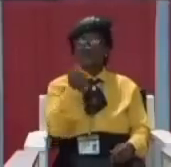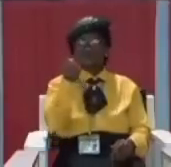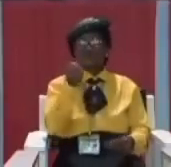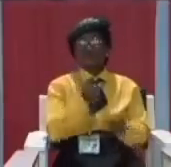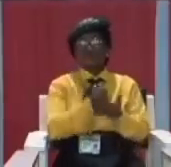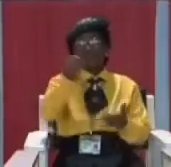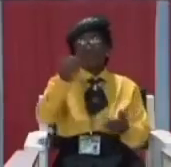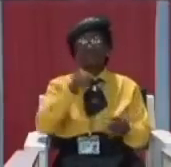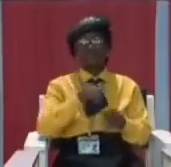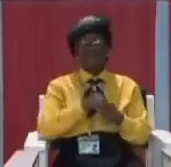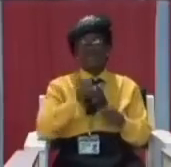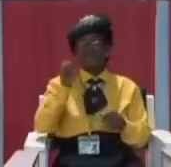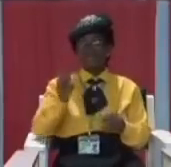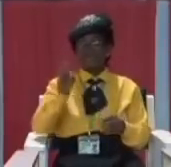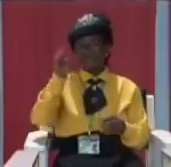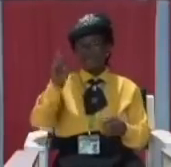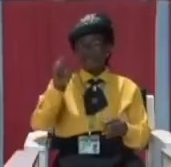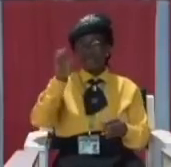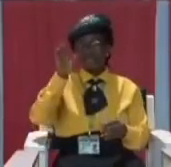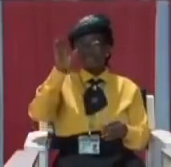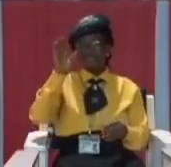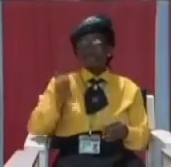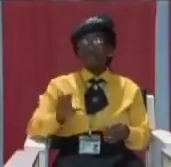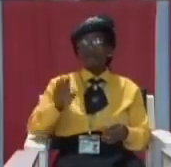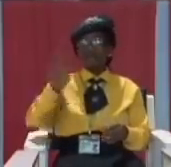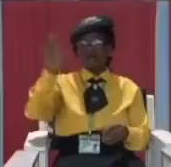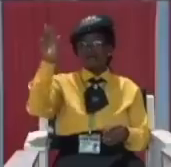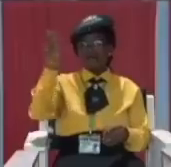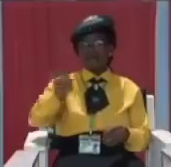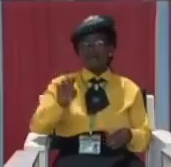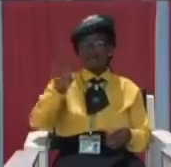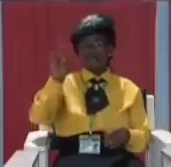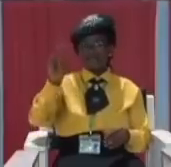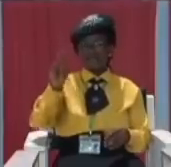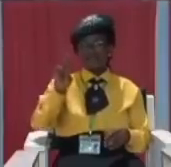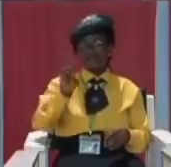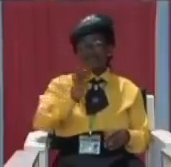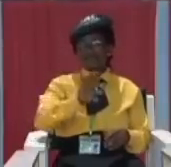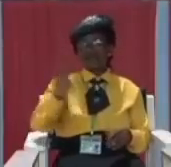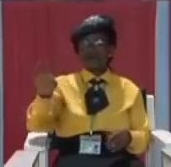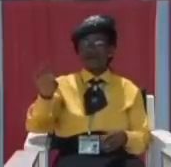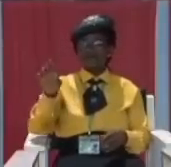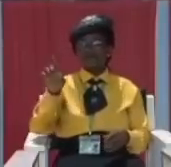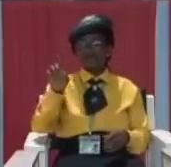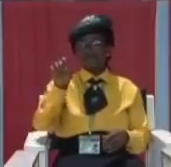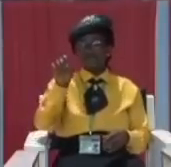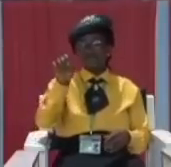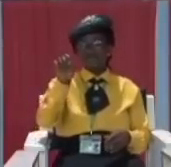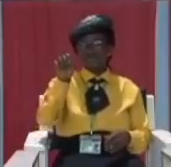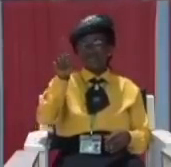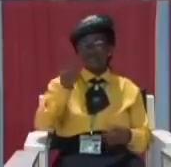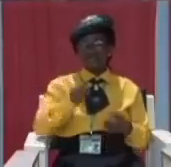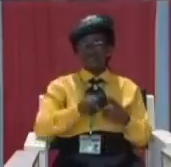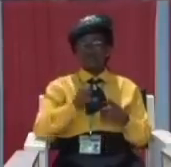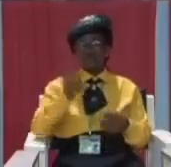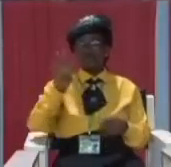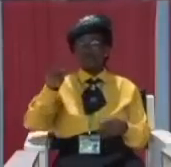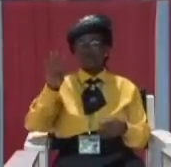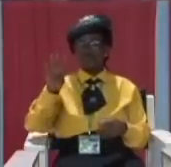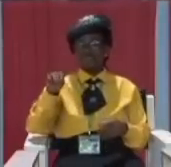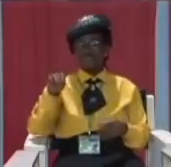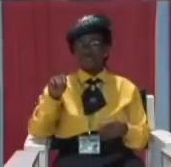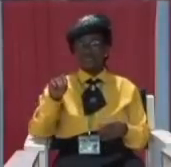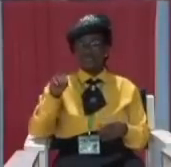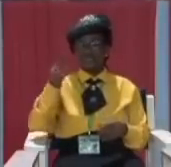In Ezekiel 37, verse 11 to 14, Ezekiel 37 from verse 11 to 14,